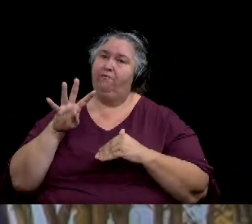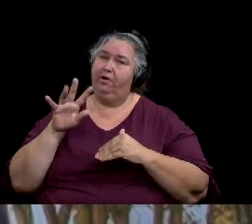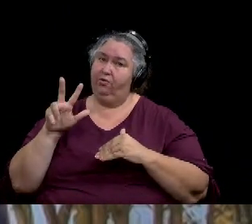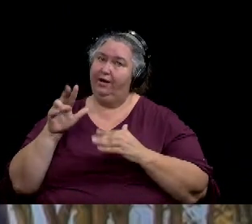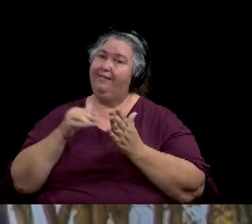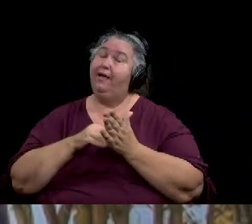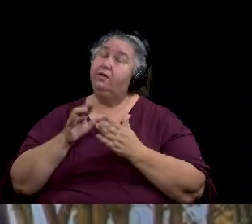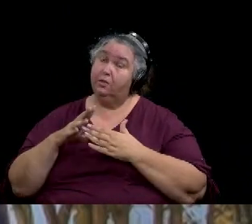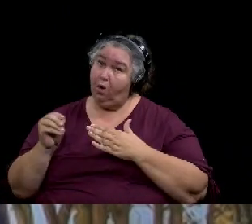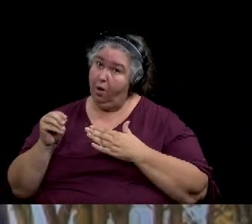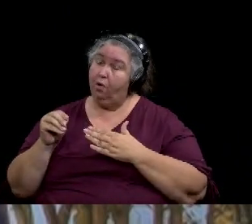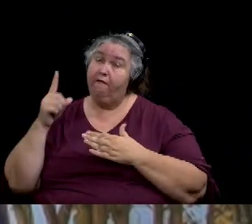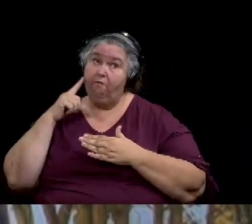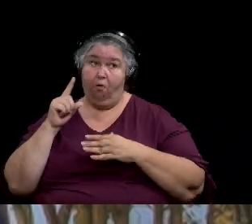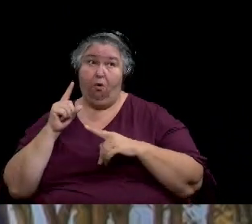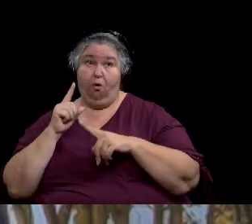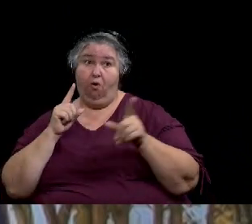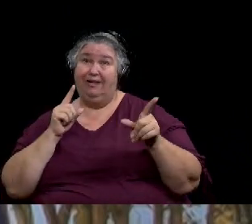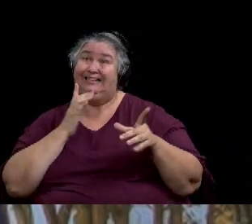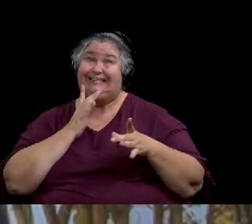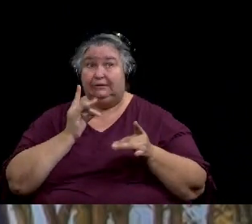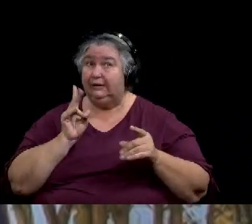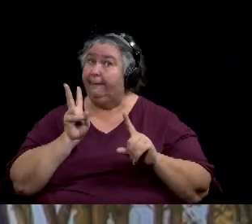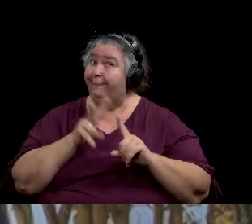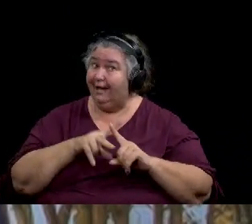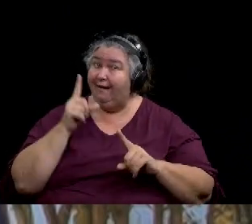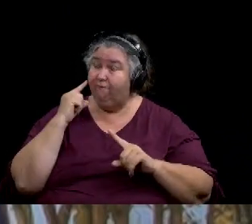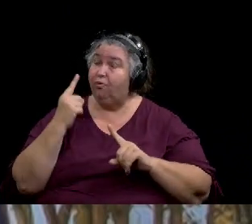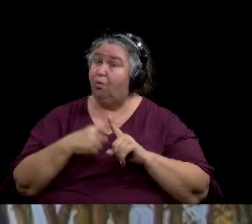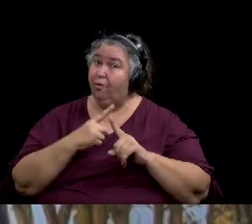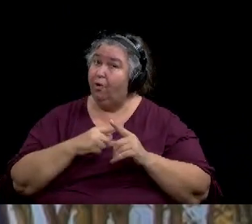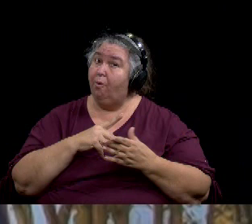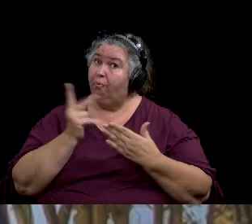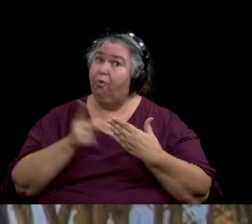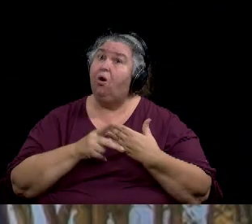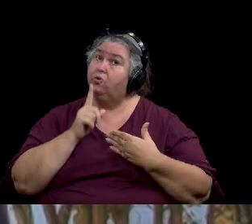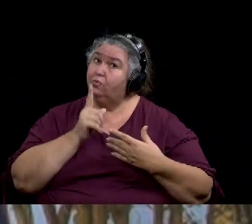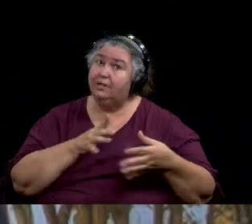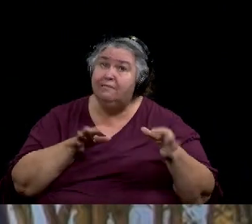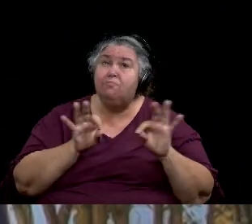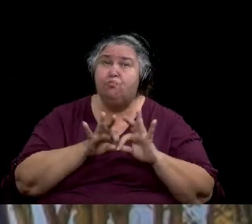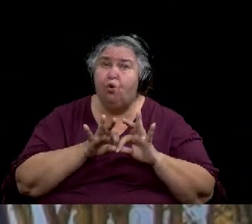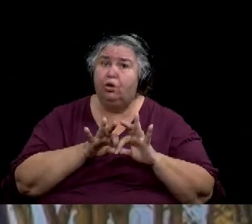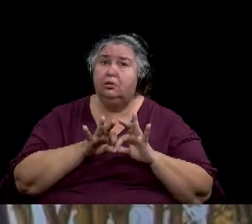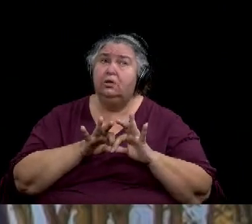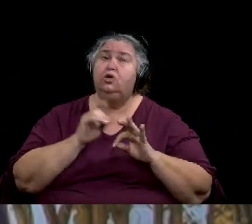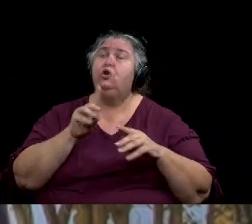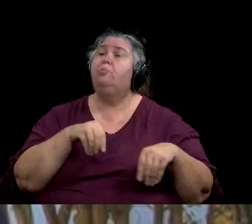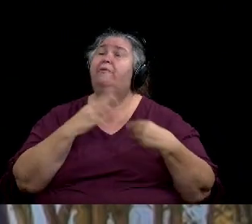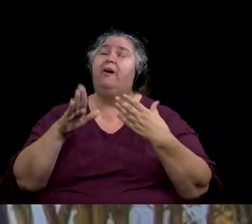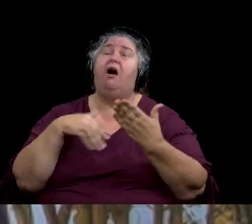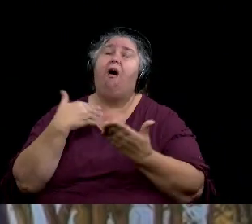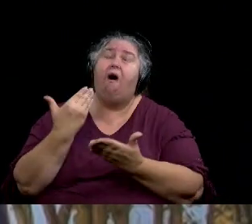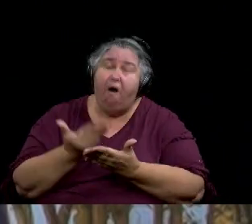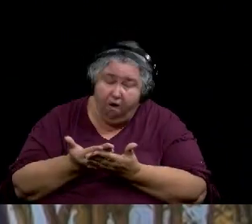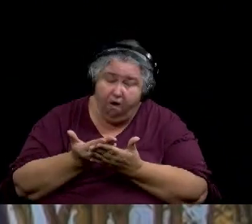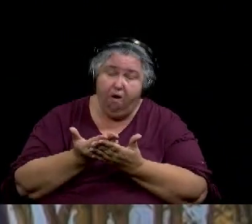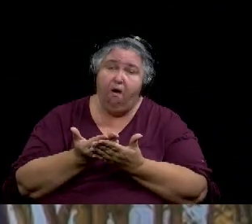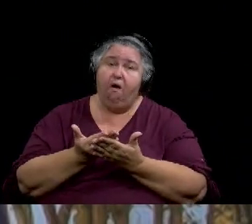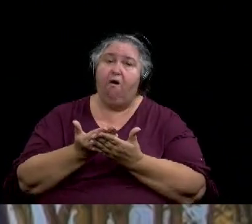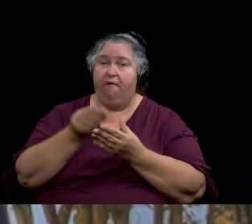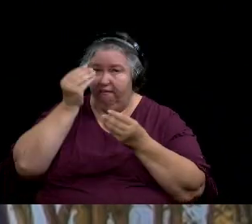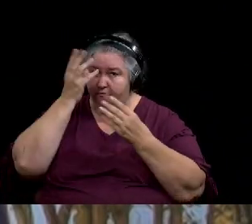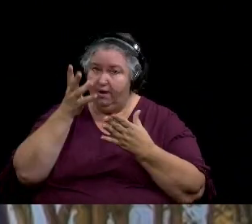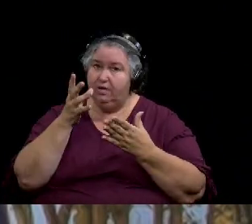$343,000. For those who are interested in applying for the rental program, it is very important that participants provide all required documents when submitting an